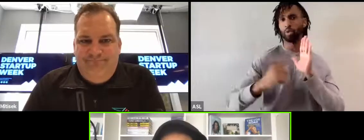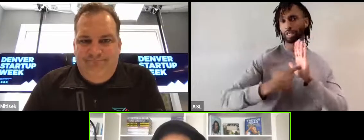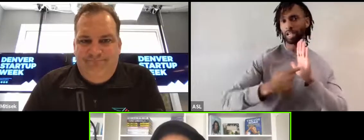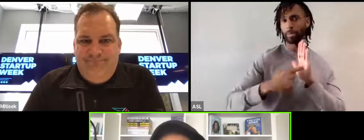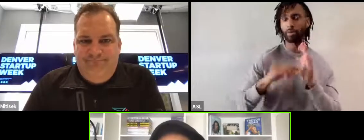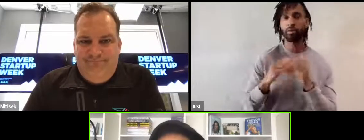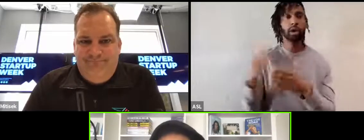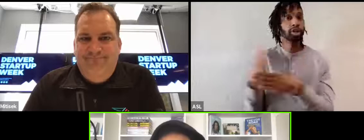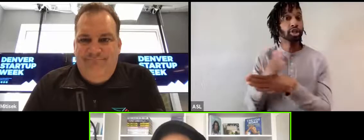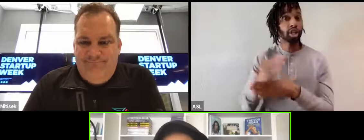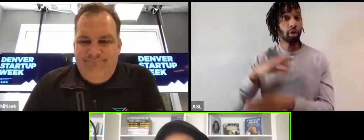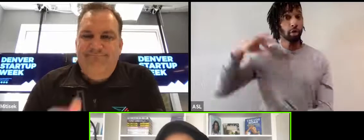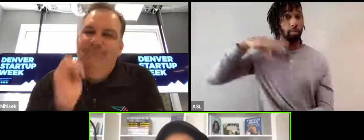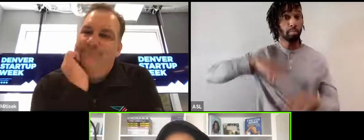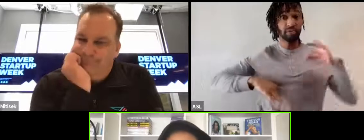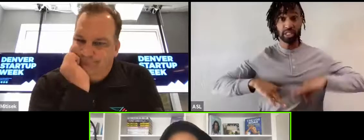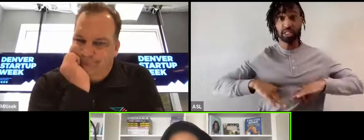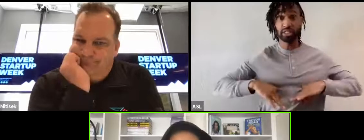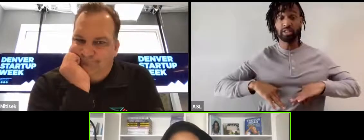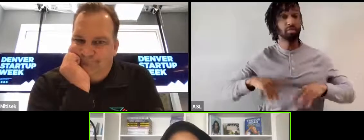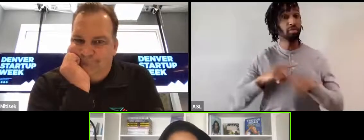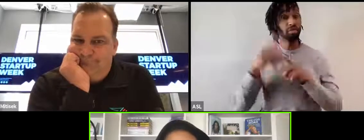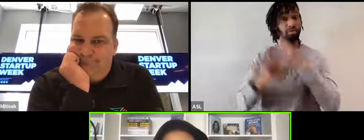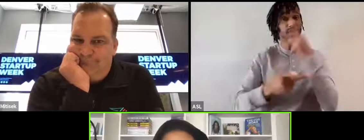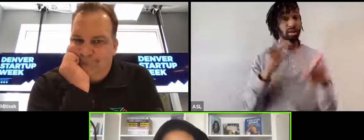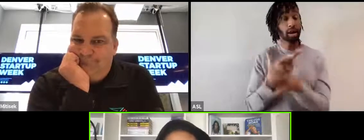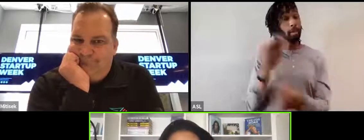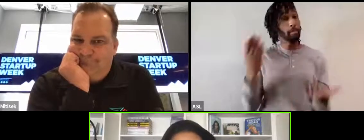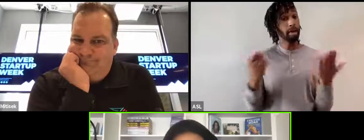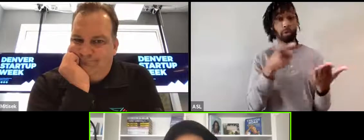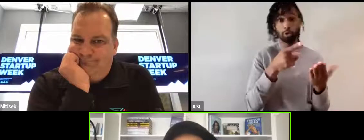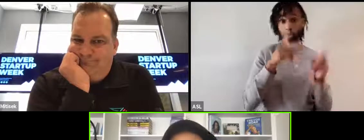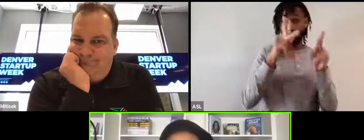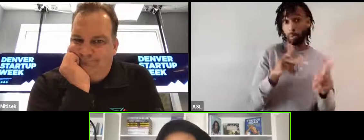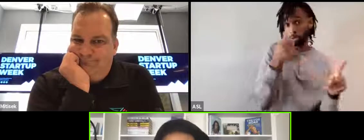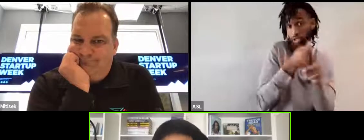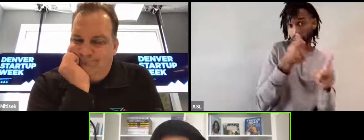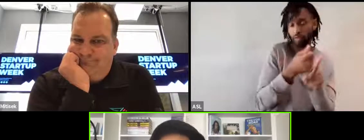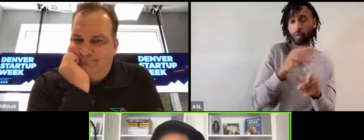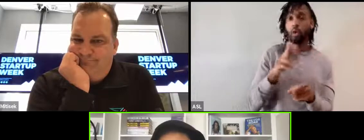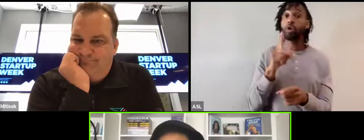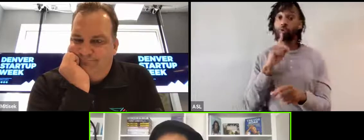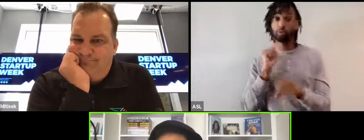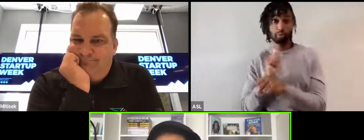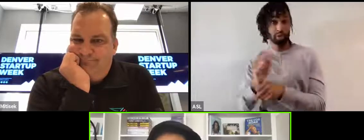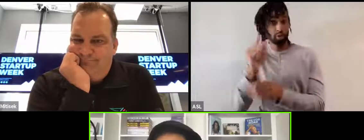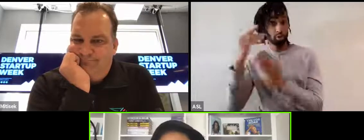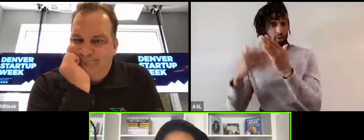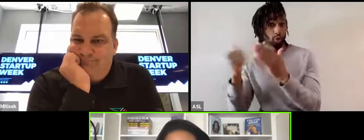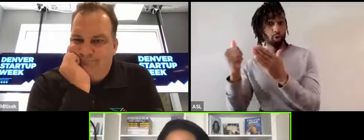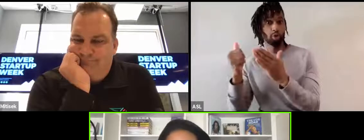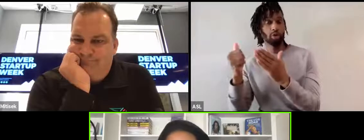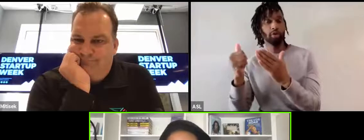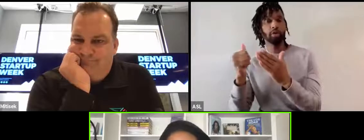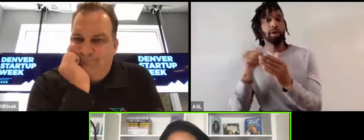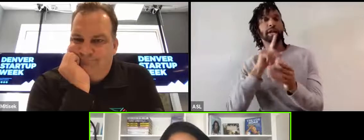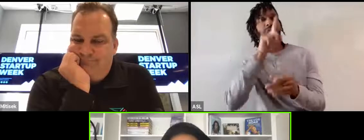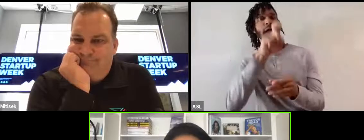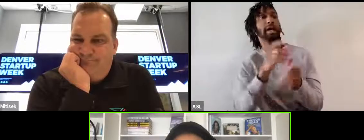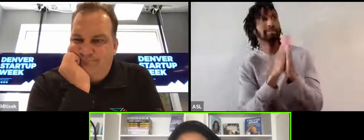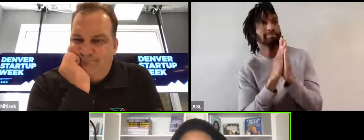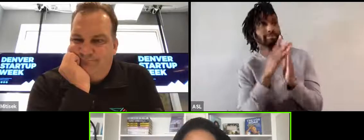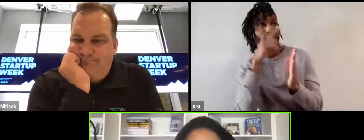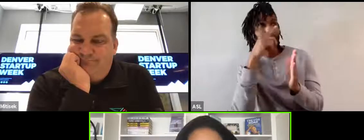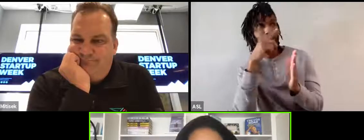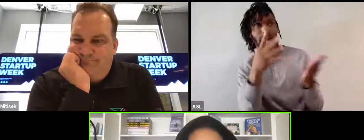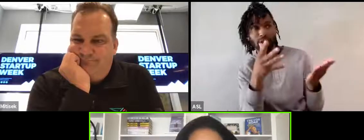sharing privilege of different types. And maybe you've been that person, or you're the person who's asked, or maybe both, like in my